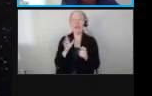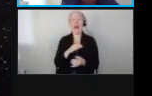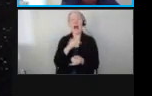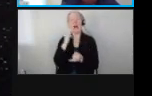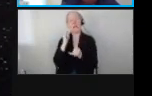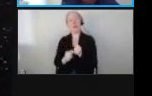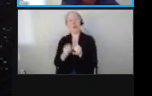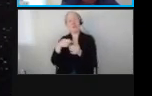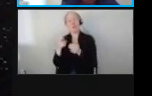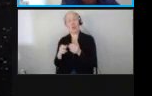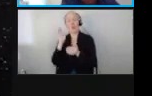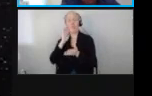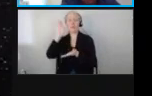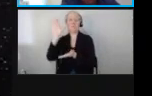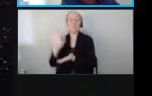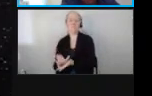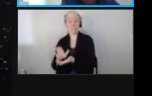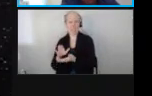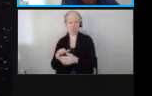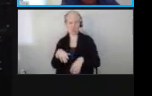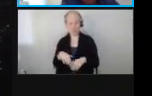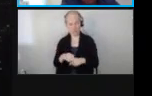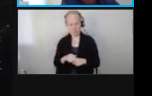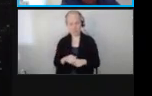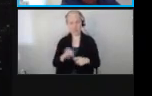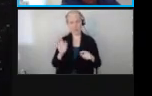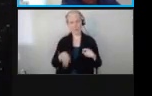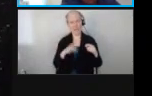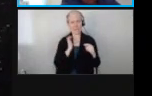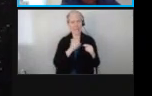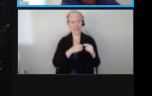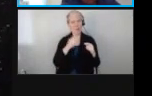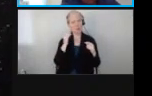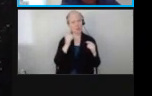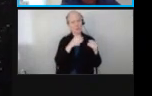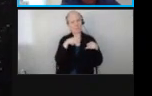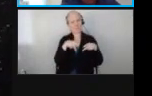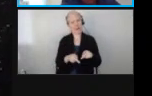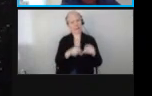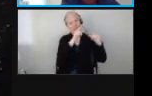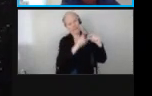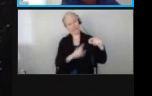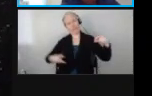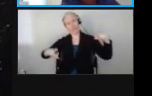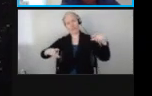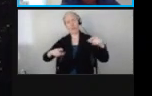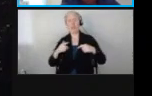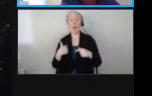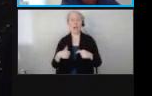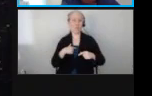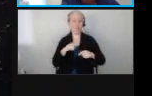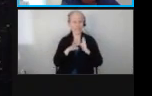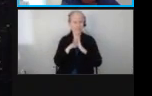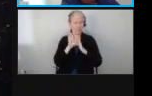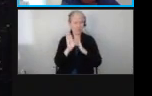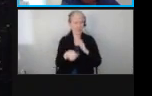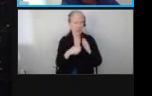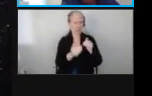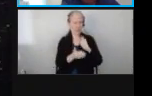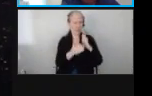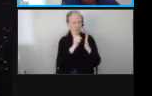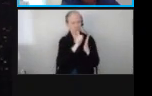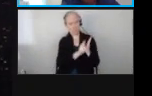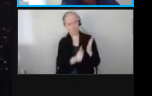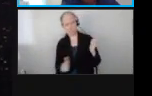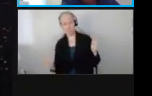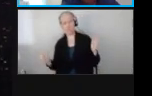evolved. And once we started down this road, which we did over a long period of time, I think we started to enjoy